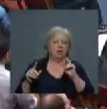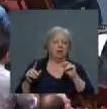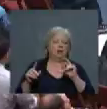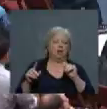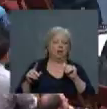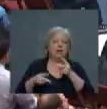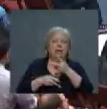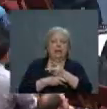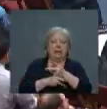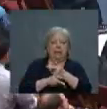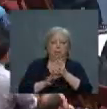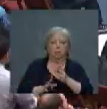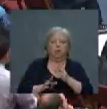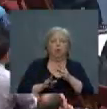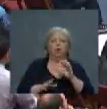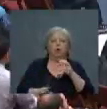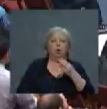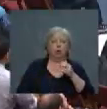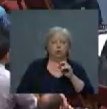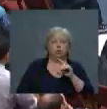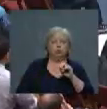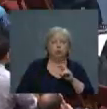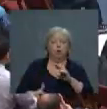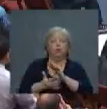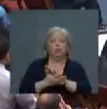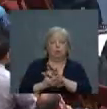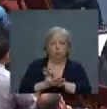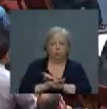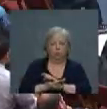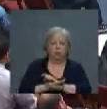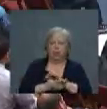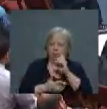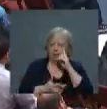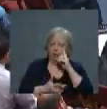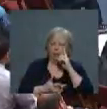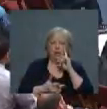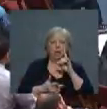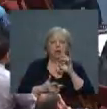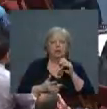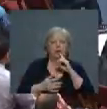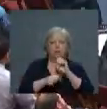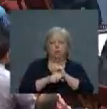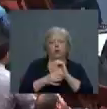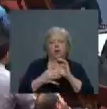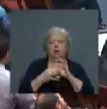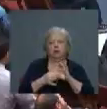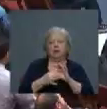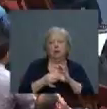School, if I'm not mistaken. And so they are in collaboration to under